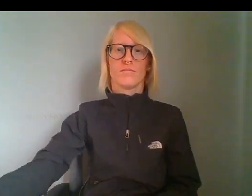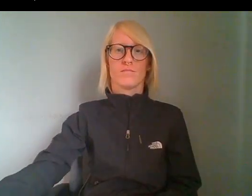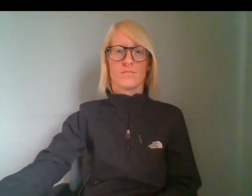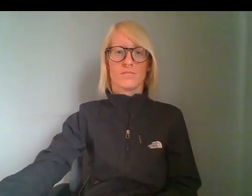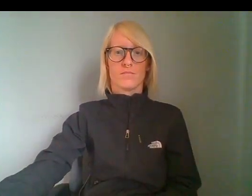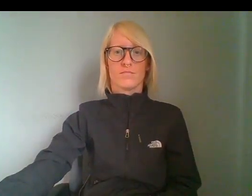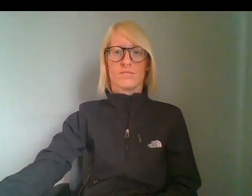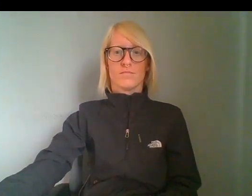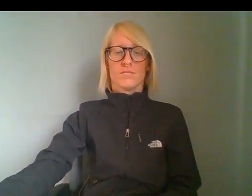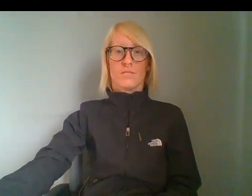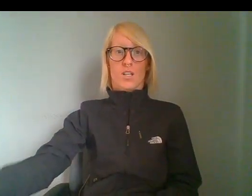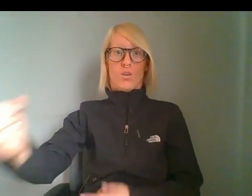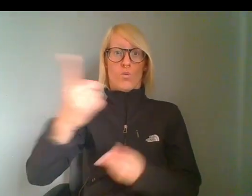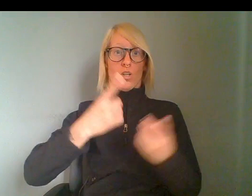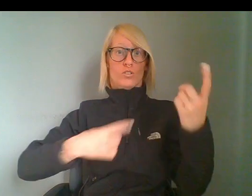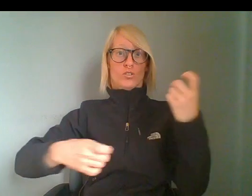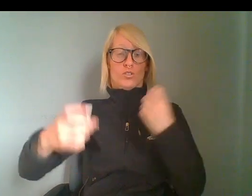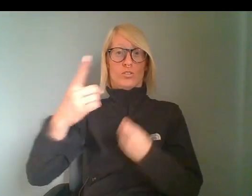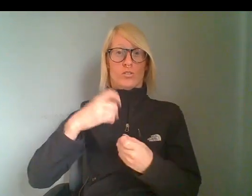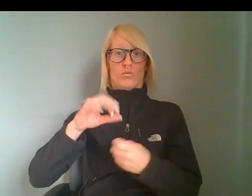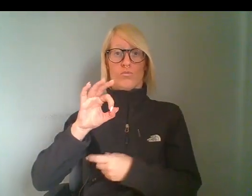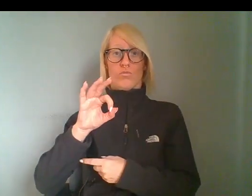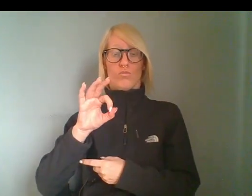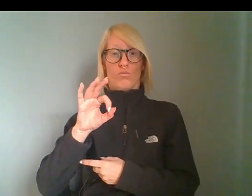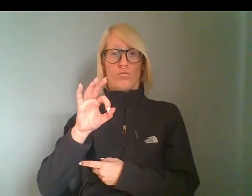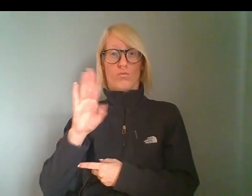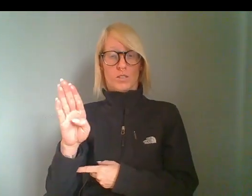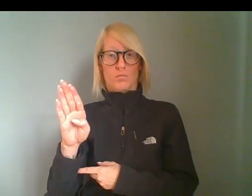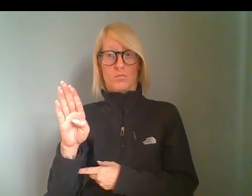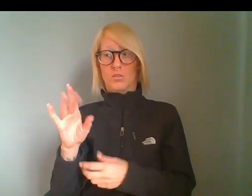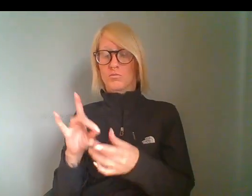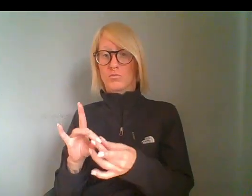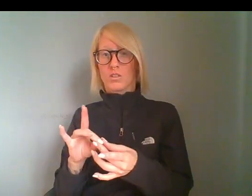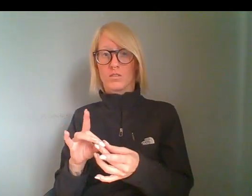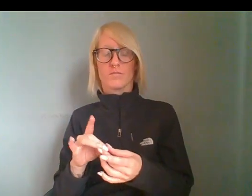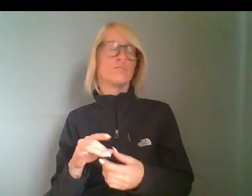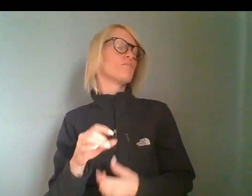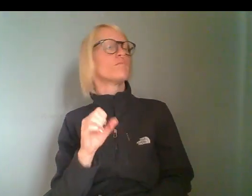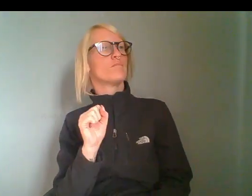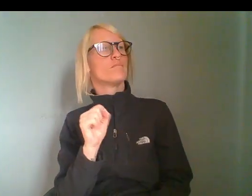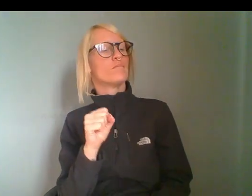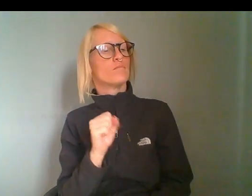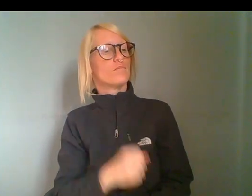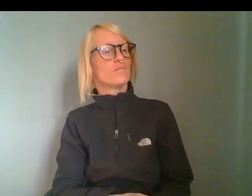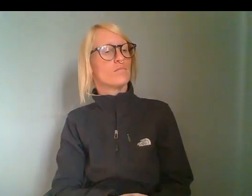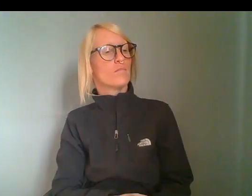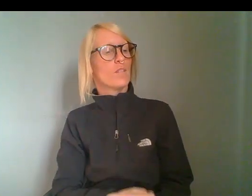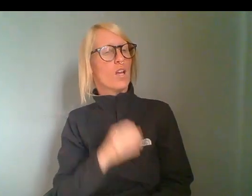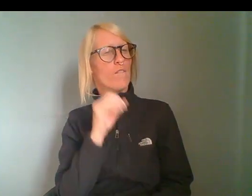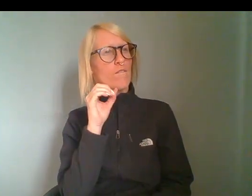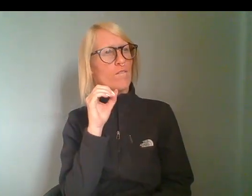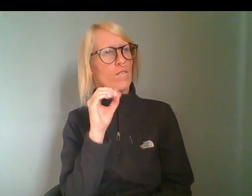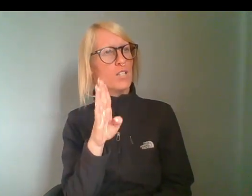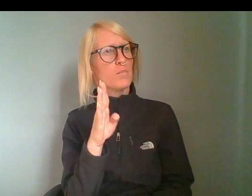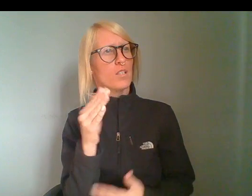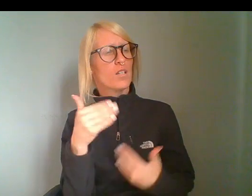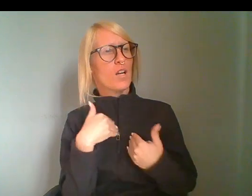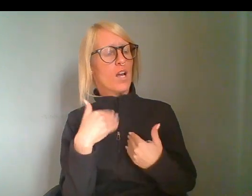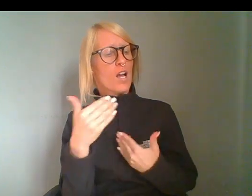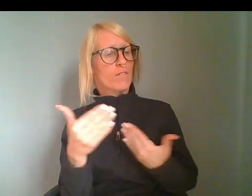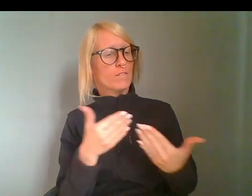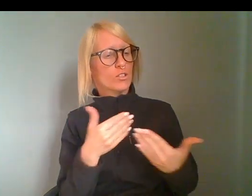about Facebook specifically, anything else? You know, doesn't Facebook have a service